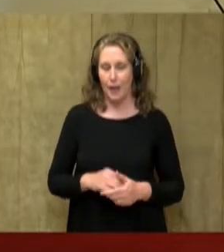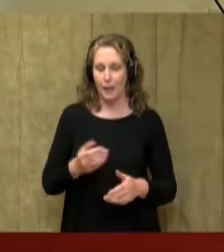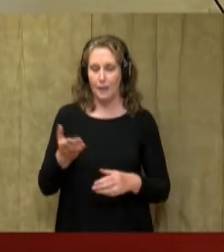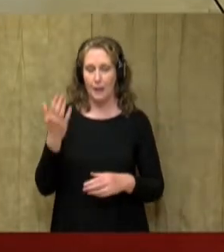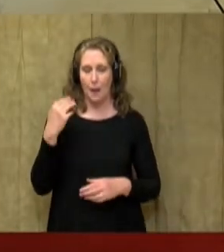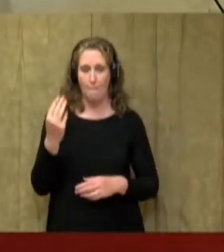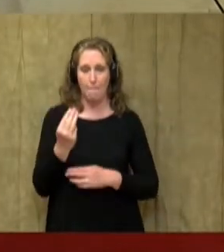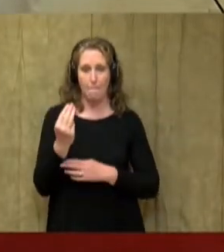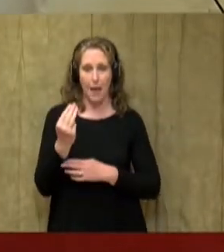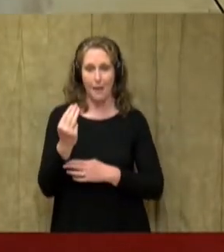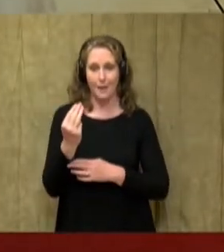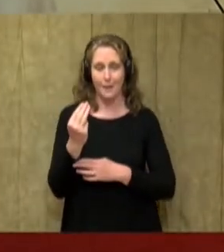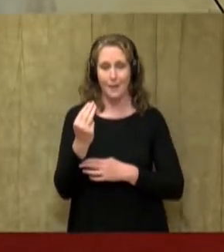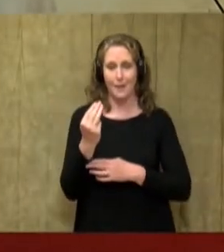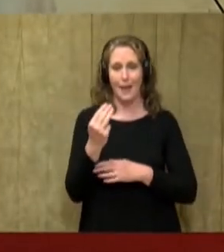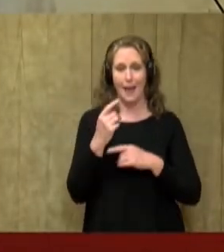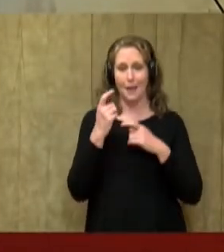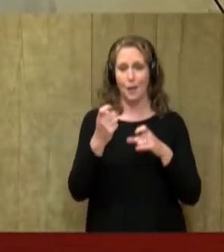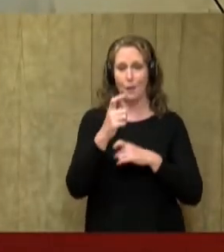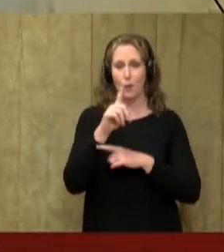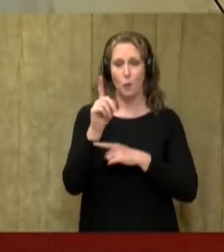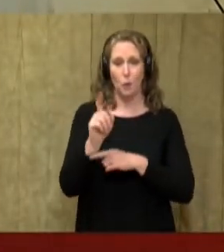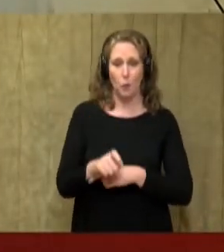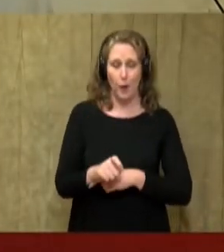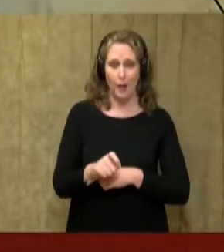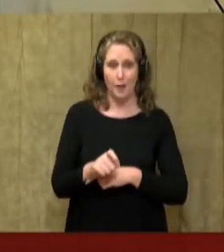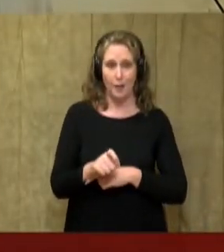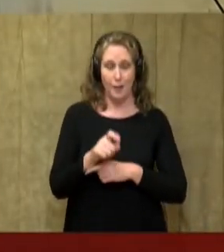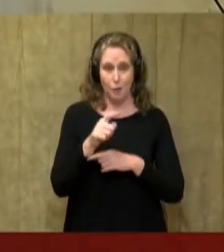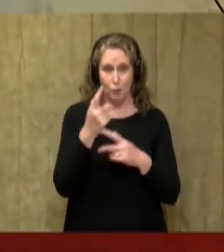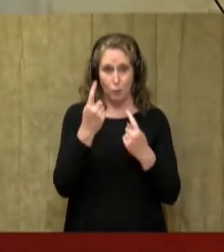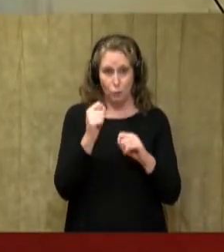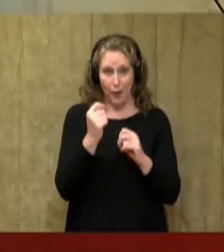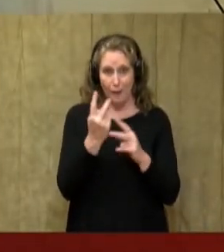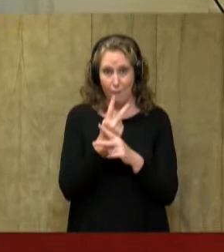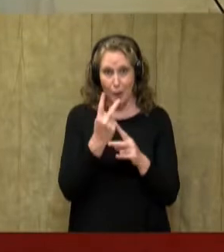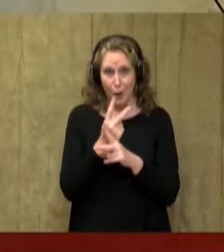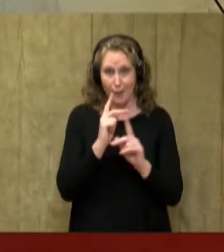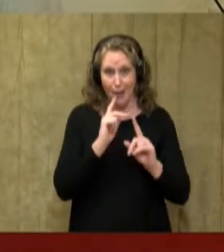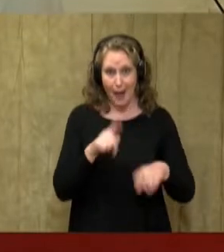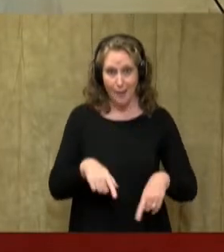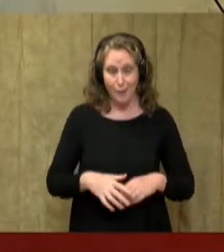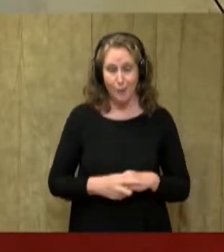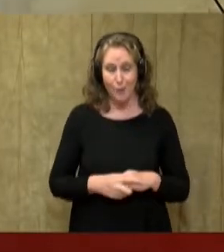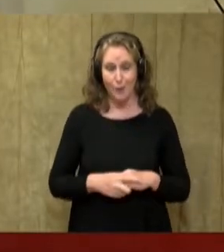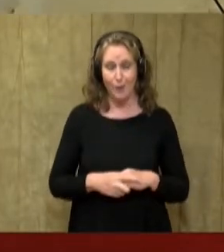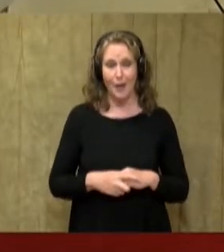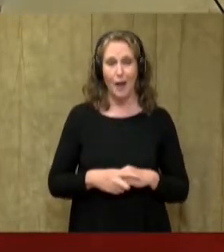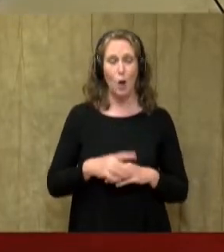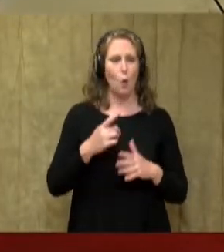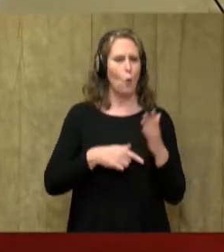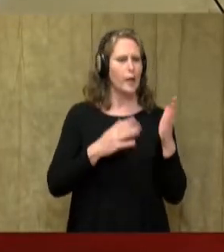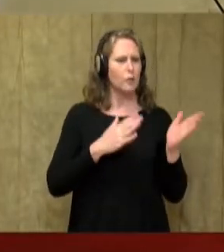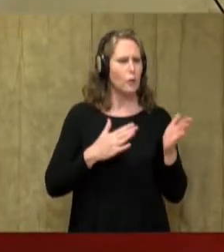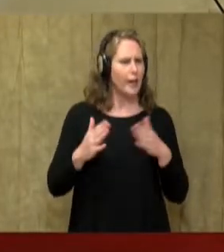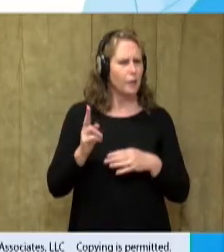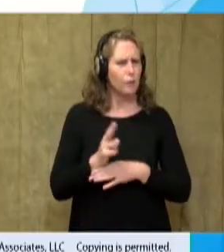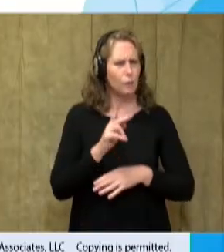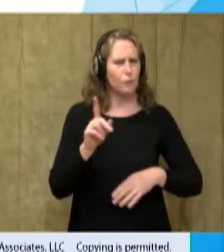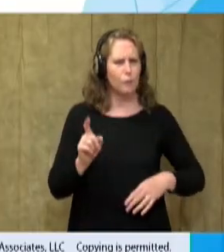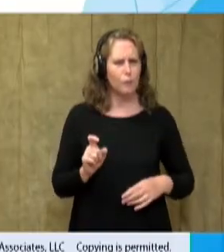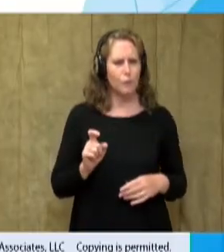I left you with a problem. Did you try the problem on Monday? If you did, what strategy did you